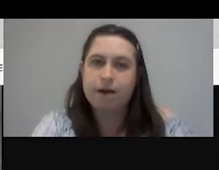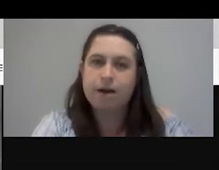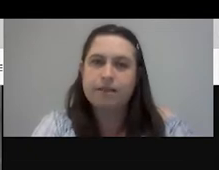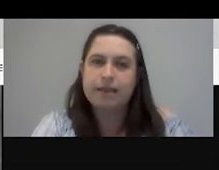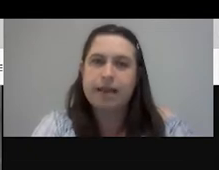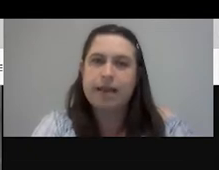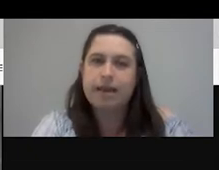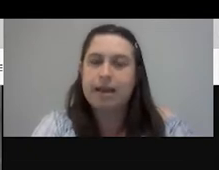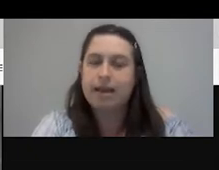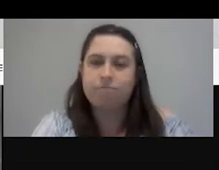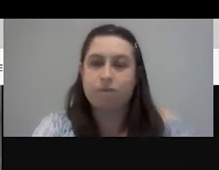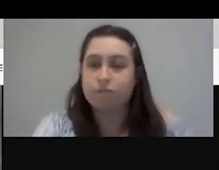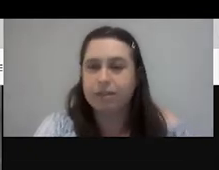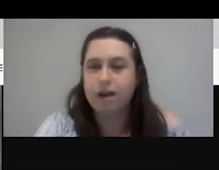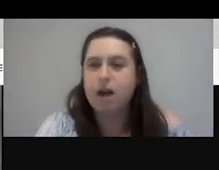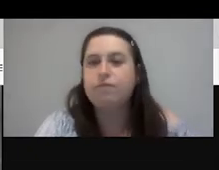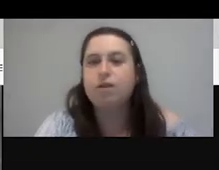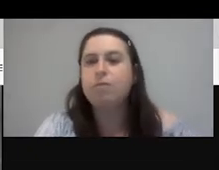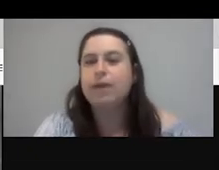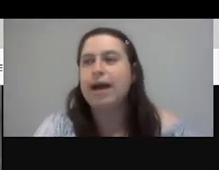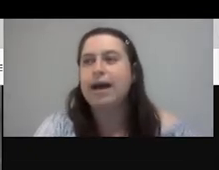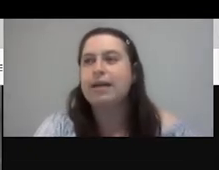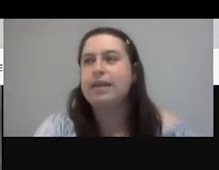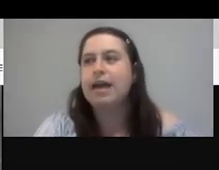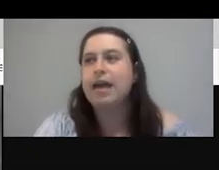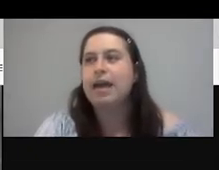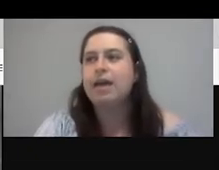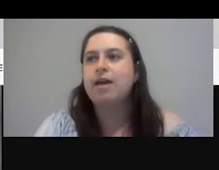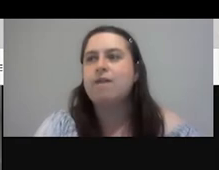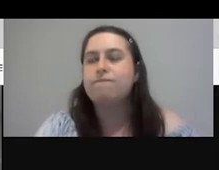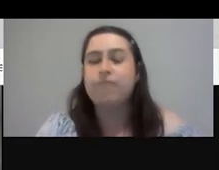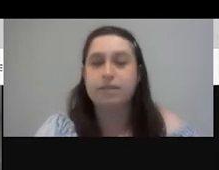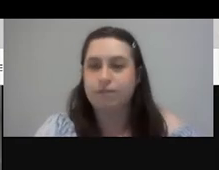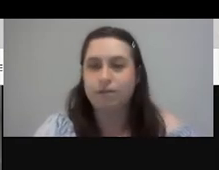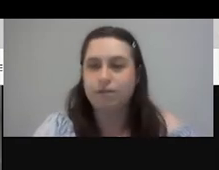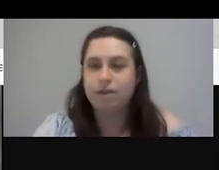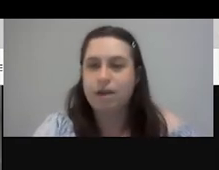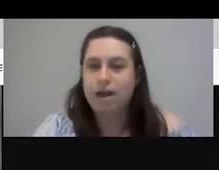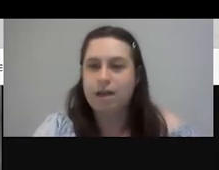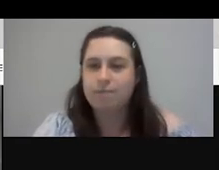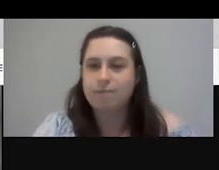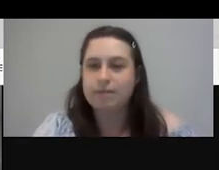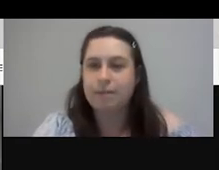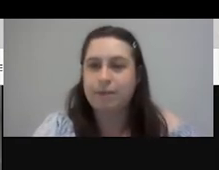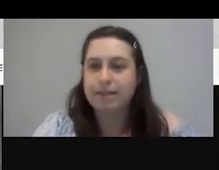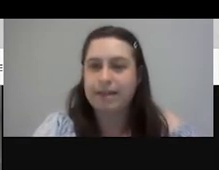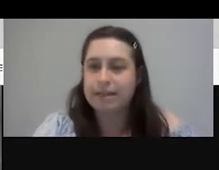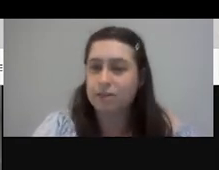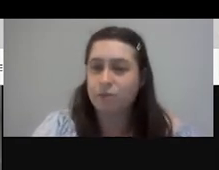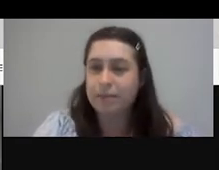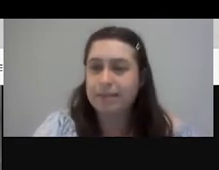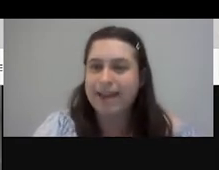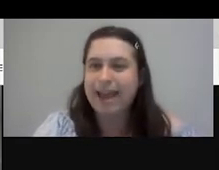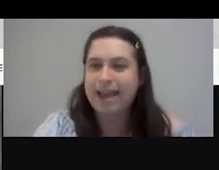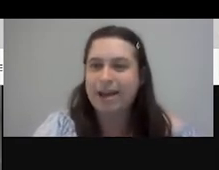took part in Colchester Carnival. We had a festival celebrating